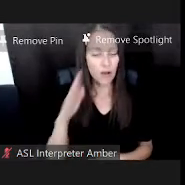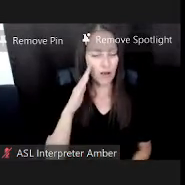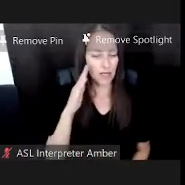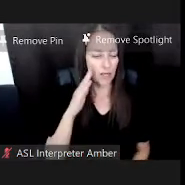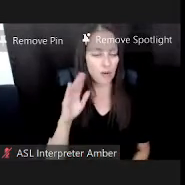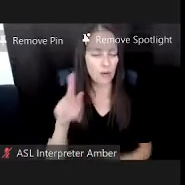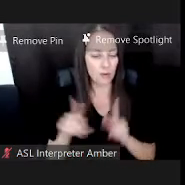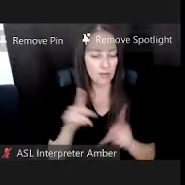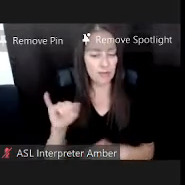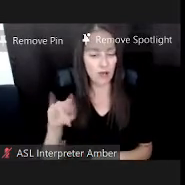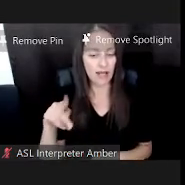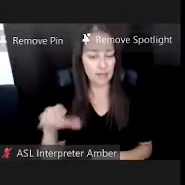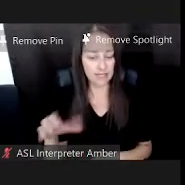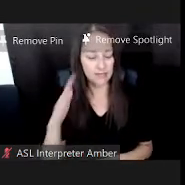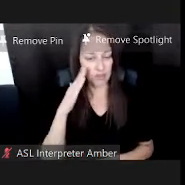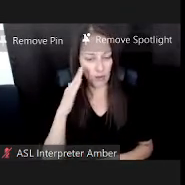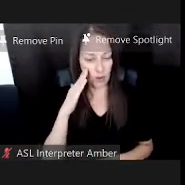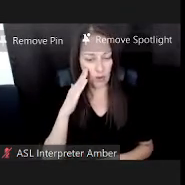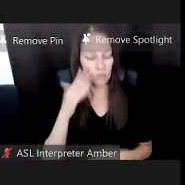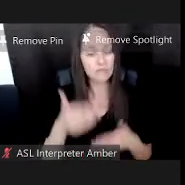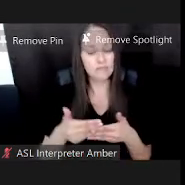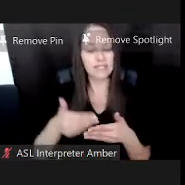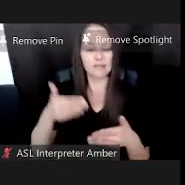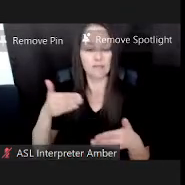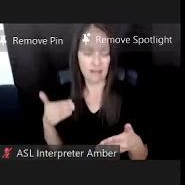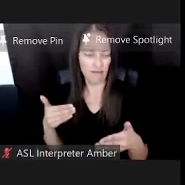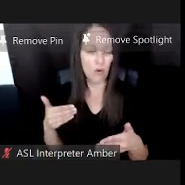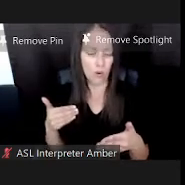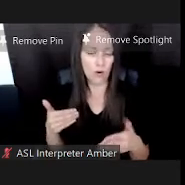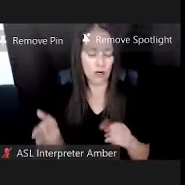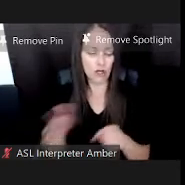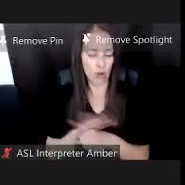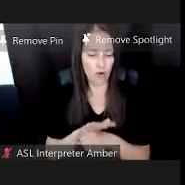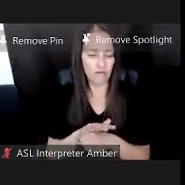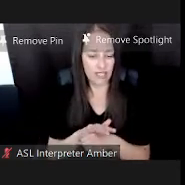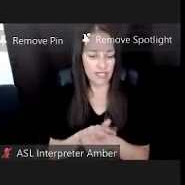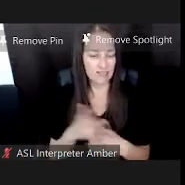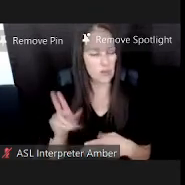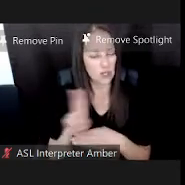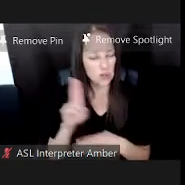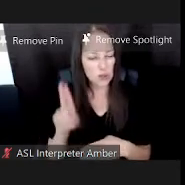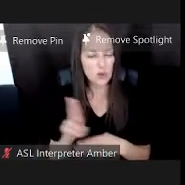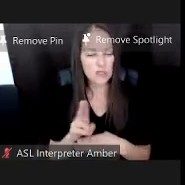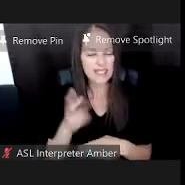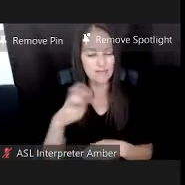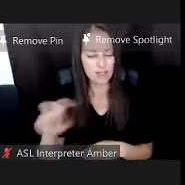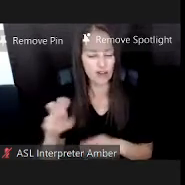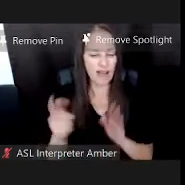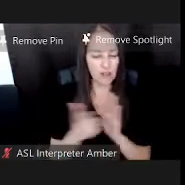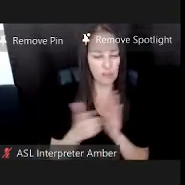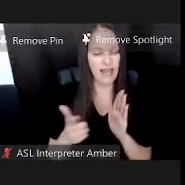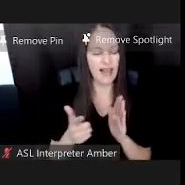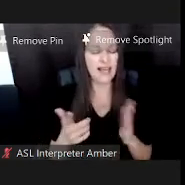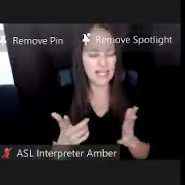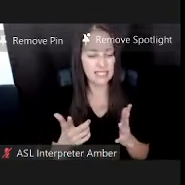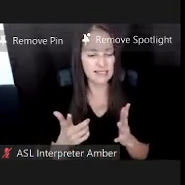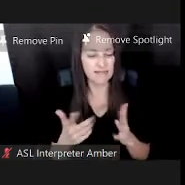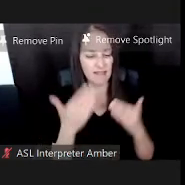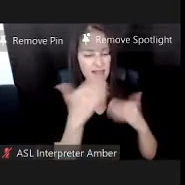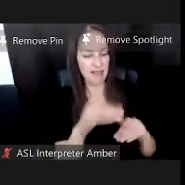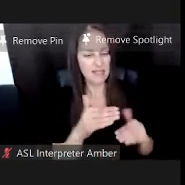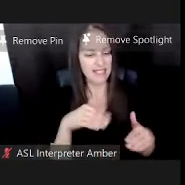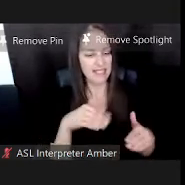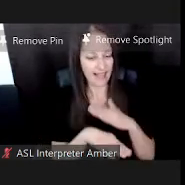different way. It predates COVID, right? We have weaponized borders and travel bans. And so many of you have still been working in those parts